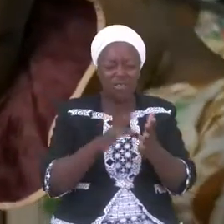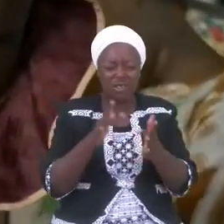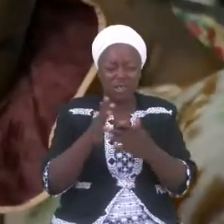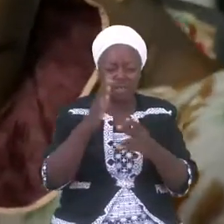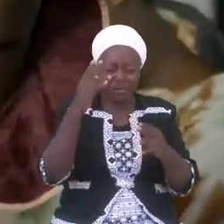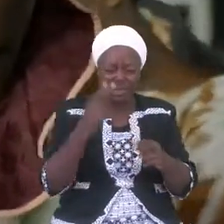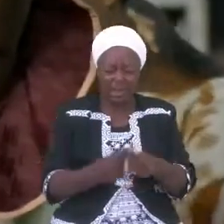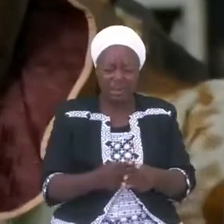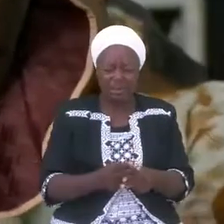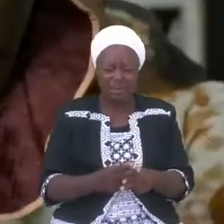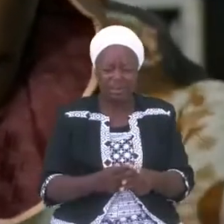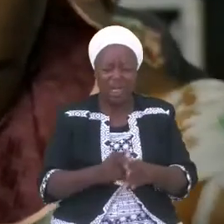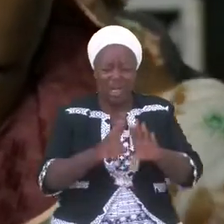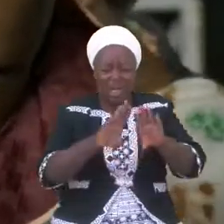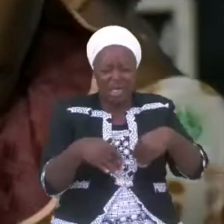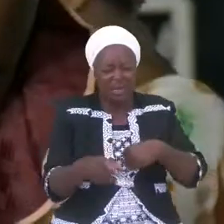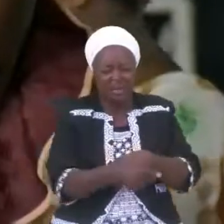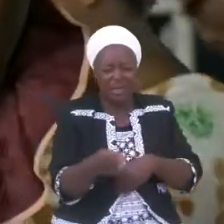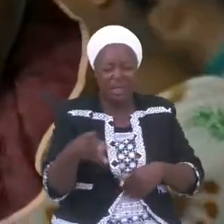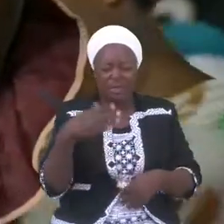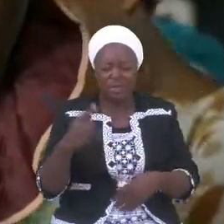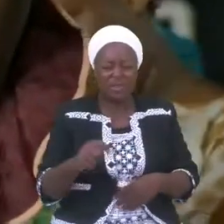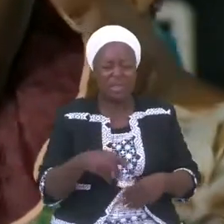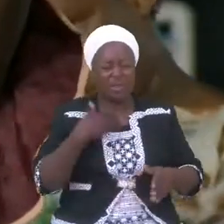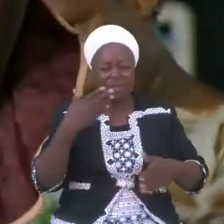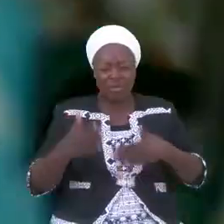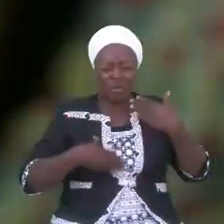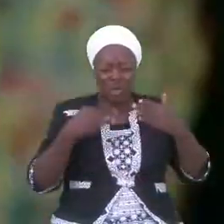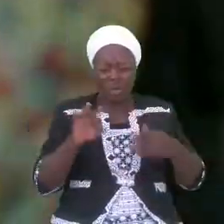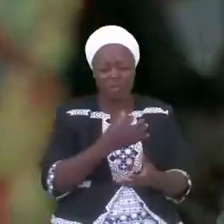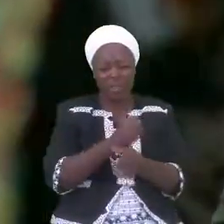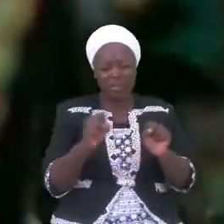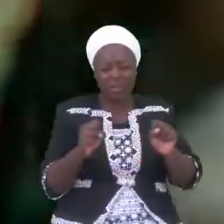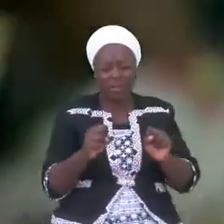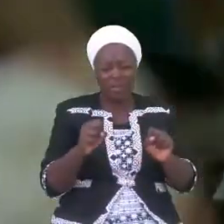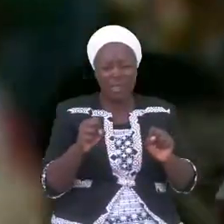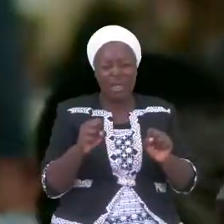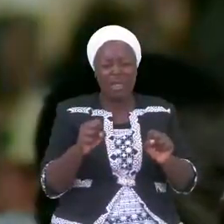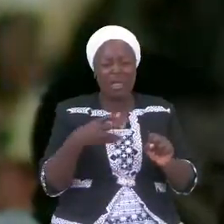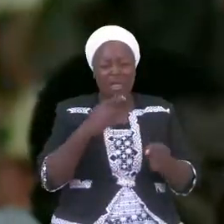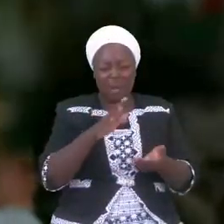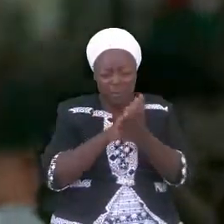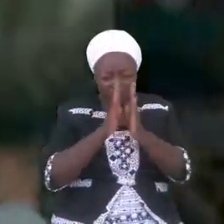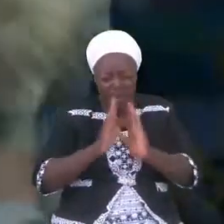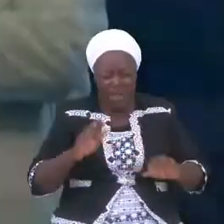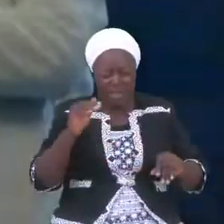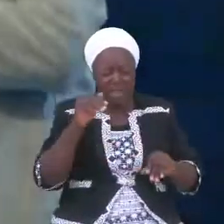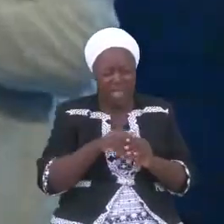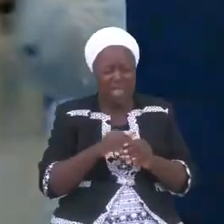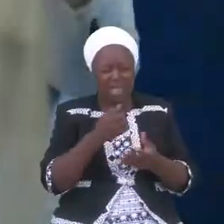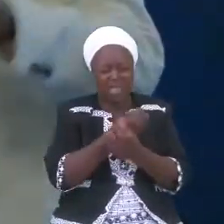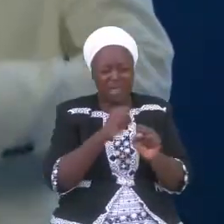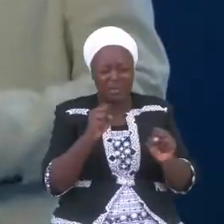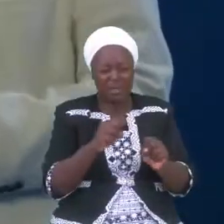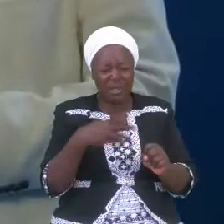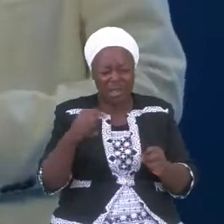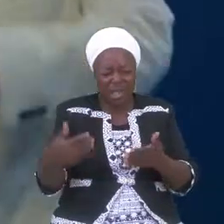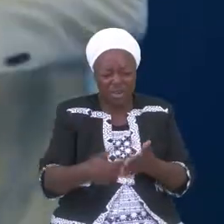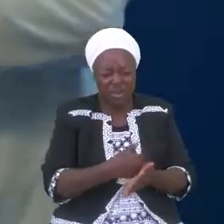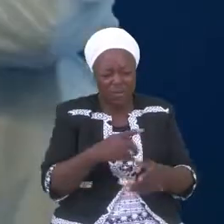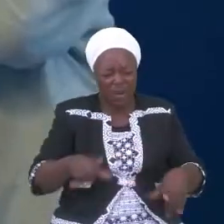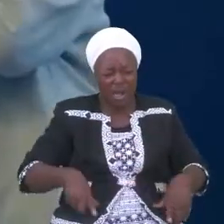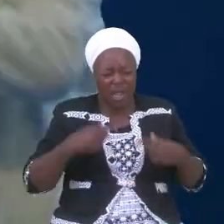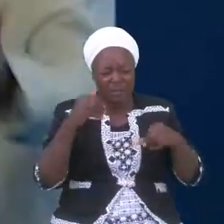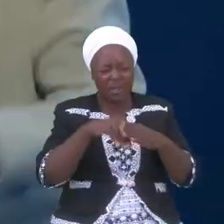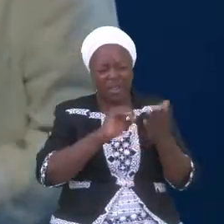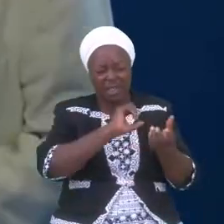name. Give them the joy of salvation, the peace in salvation, the new life in salvation,